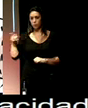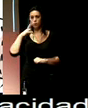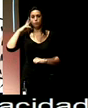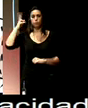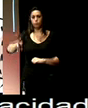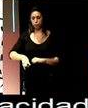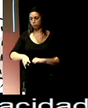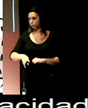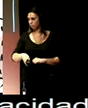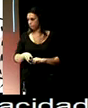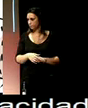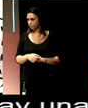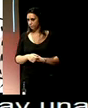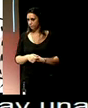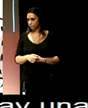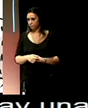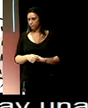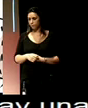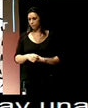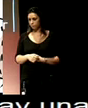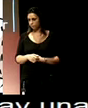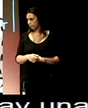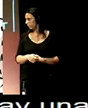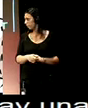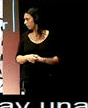Portugal Tourism Awards and the European Enterprise Award.